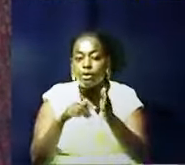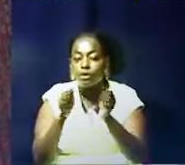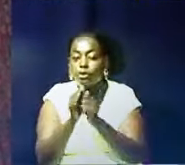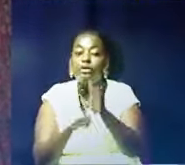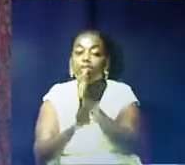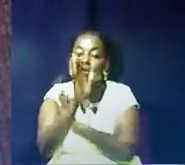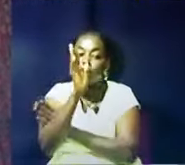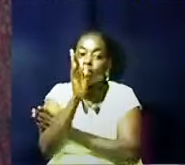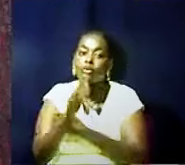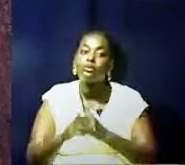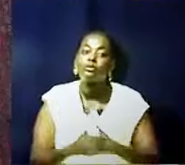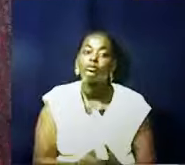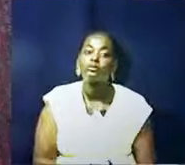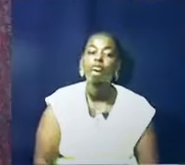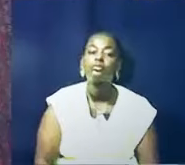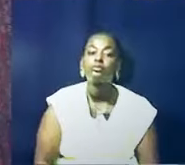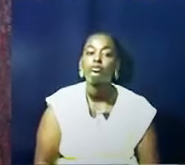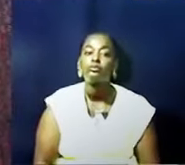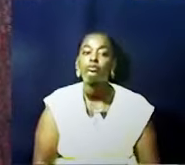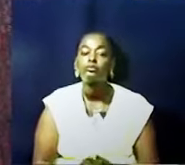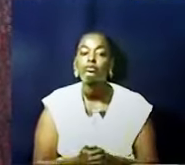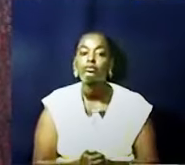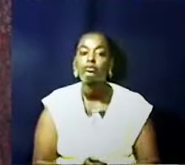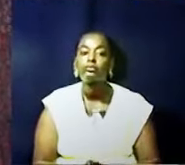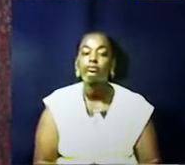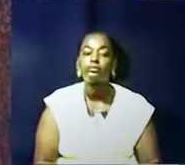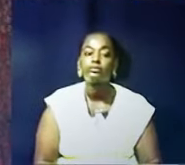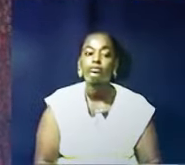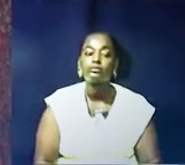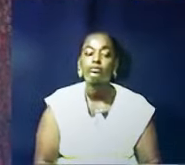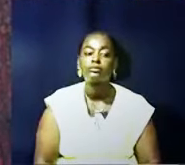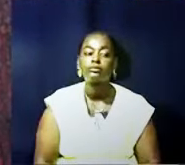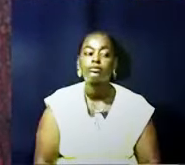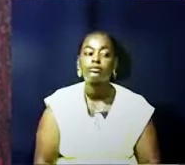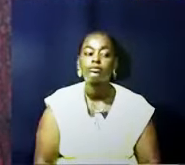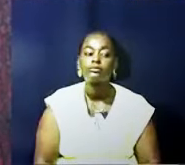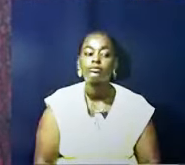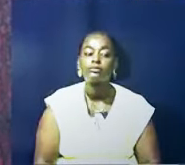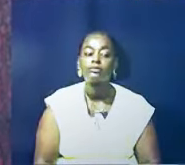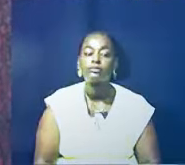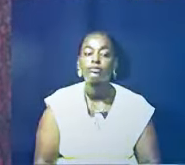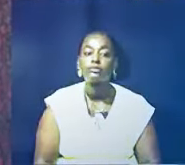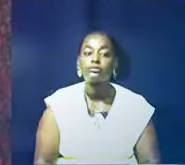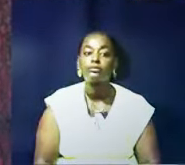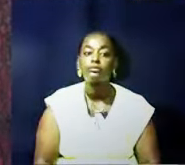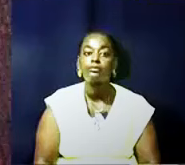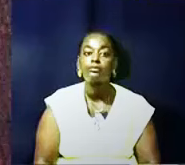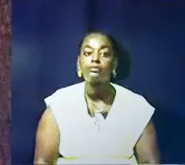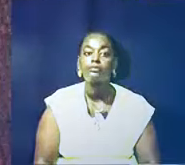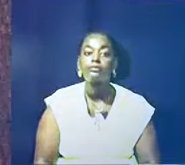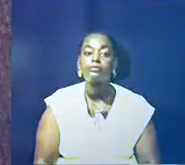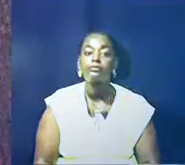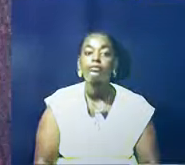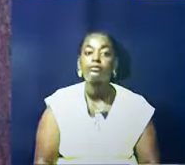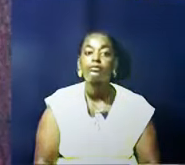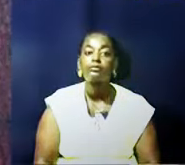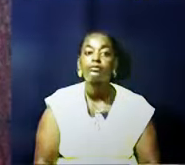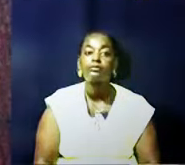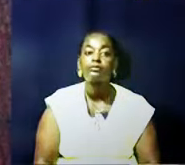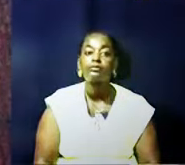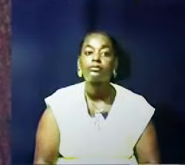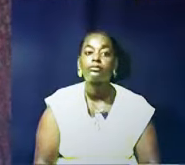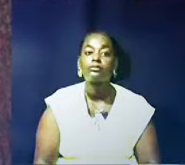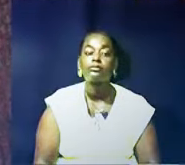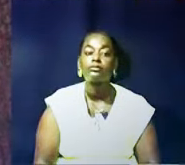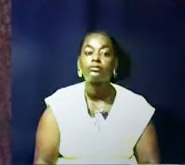Na say bet me atwen na ya pem so ehia ewo yakopon anim no eno e na ebe boyen ewo ye ne na yonko pem.